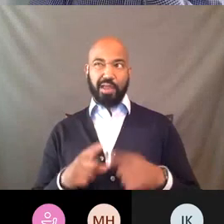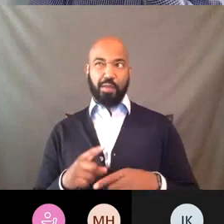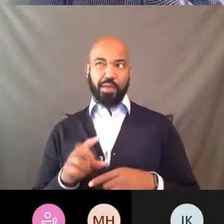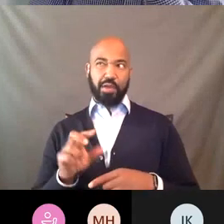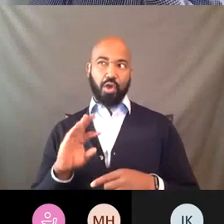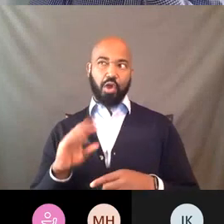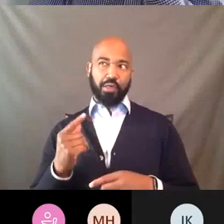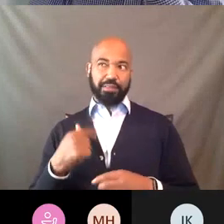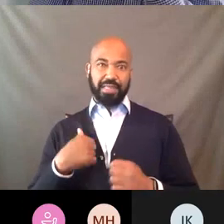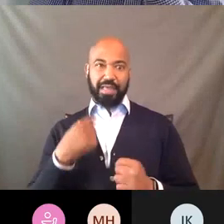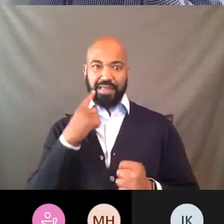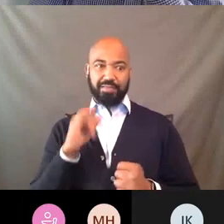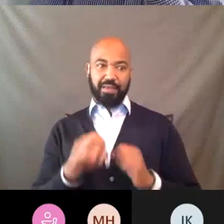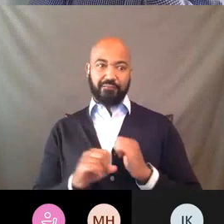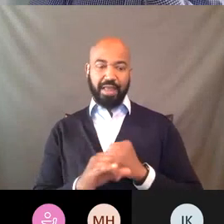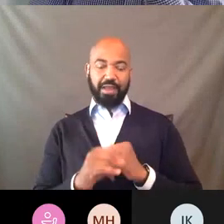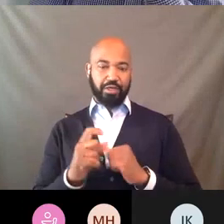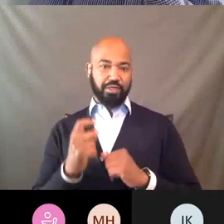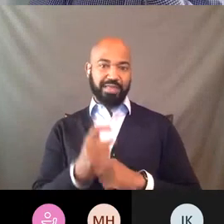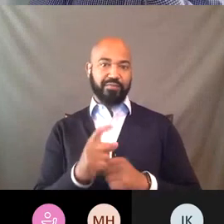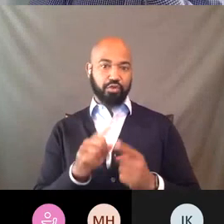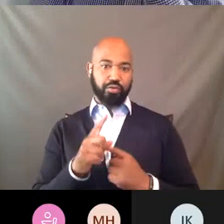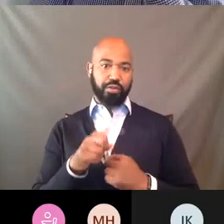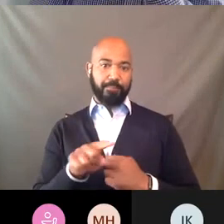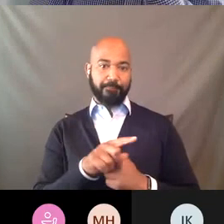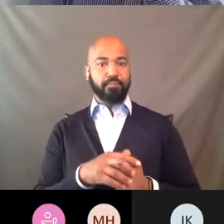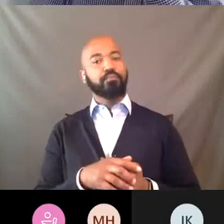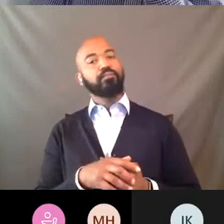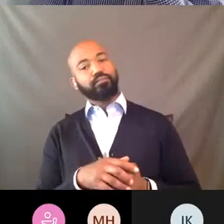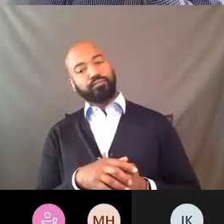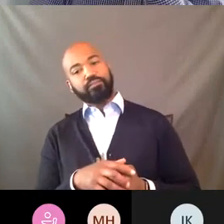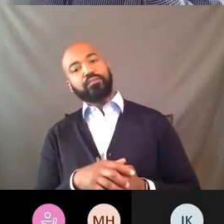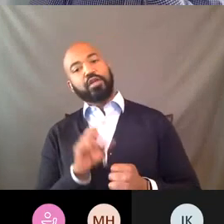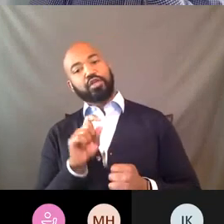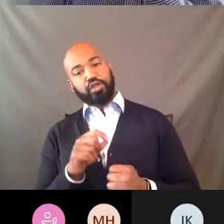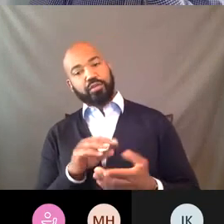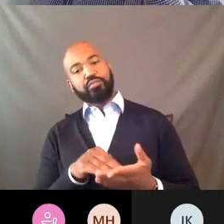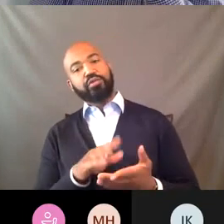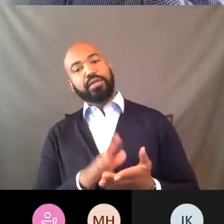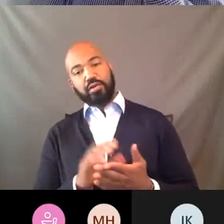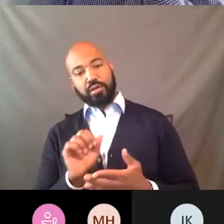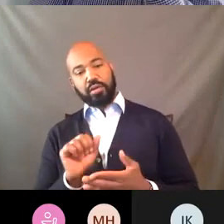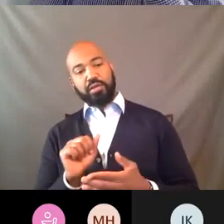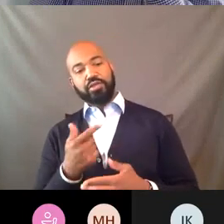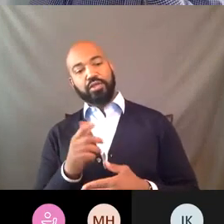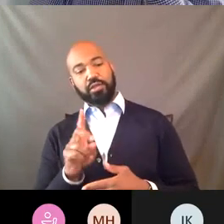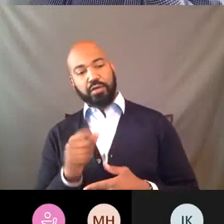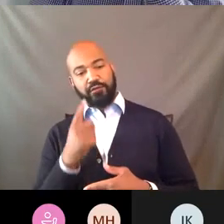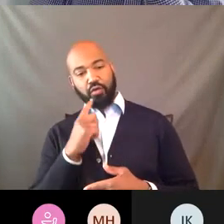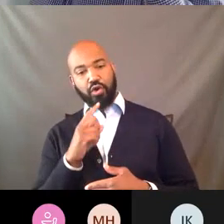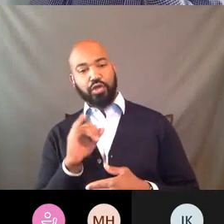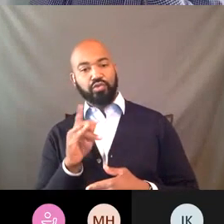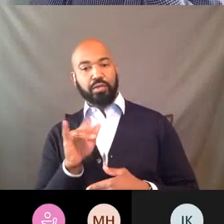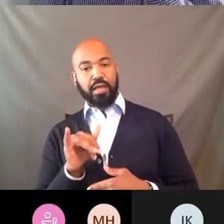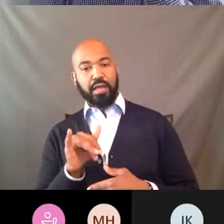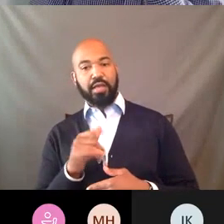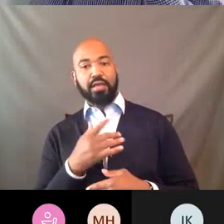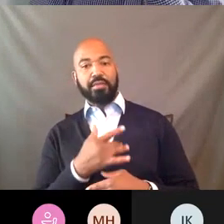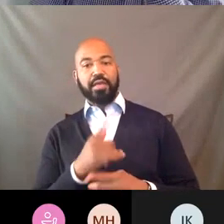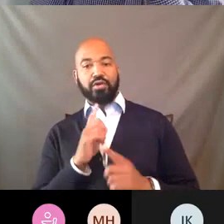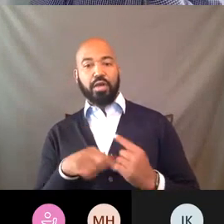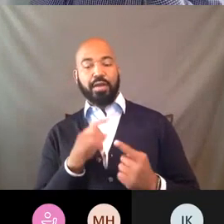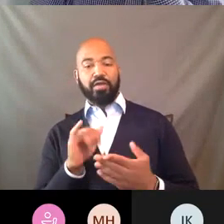sometime. I would agree we should put this on the agenda for July, because we always seem to talk about it in February